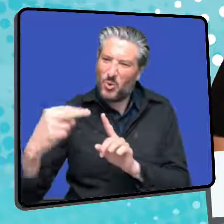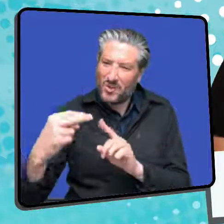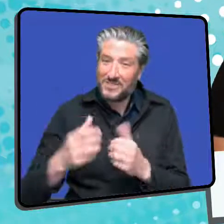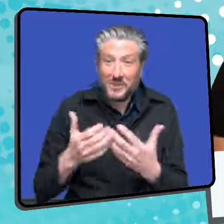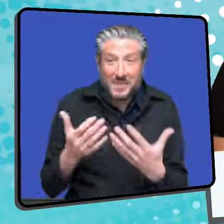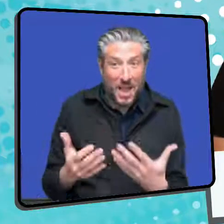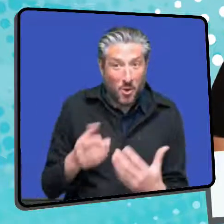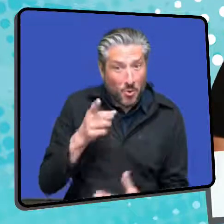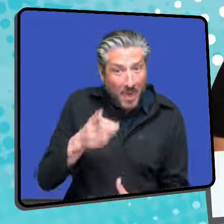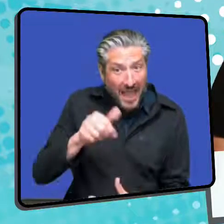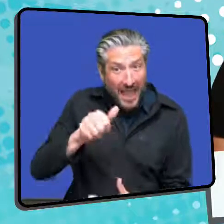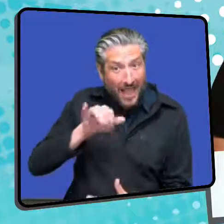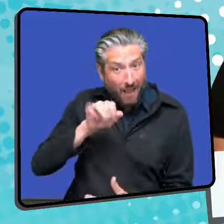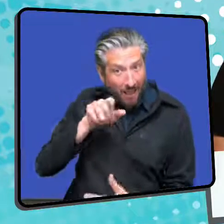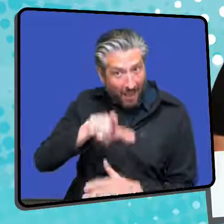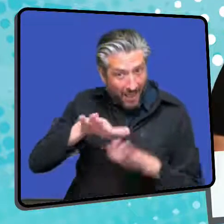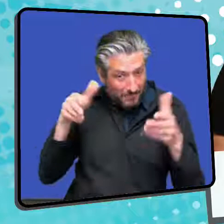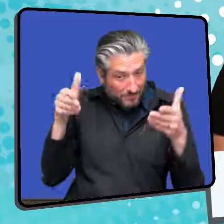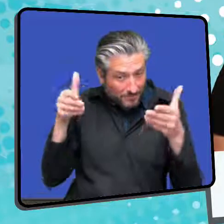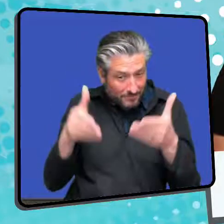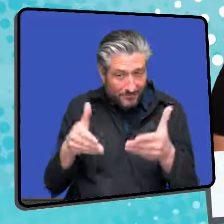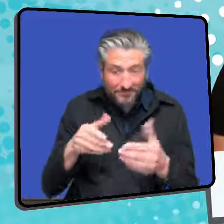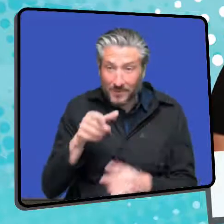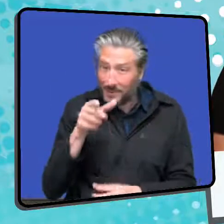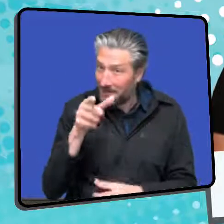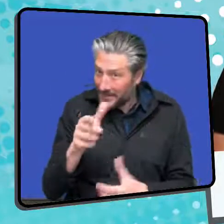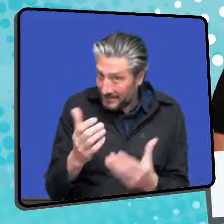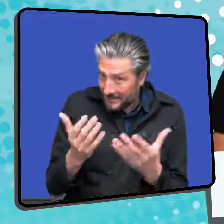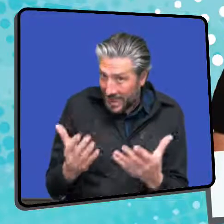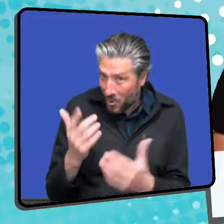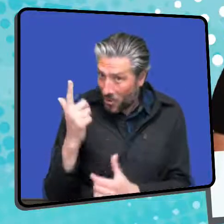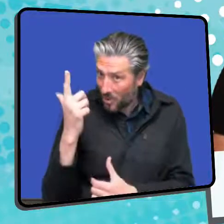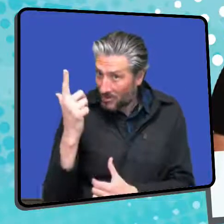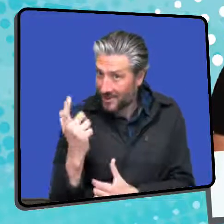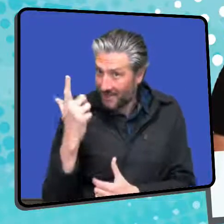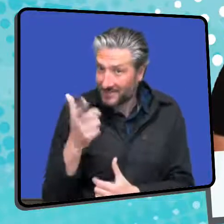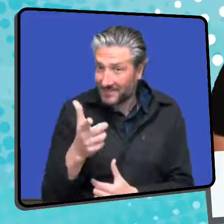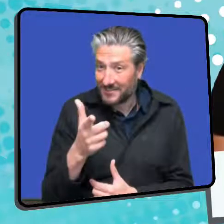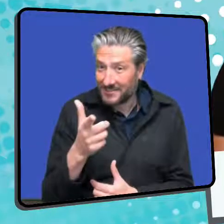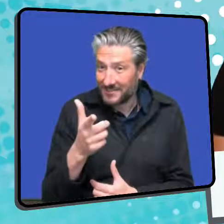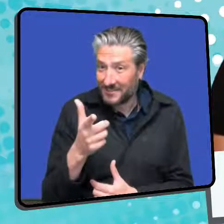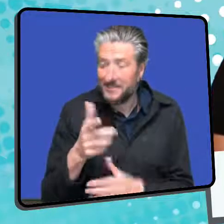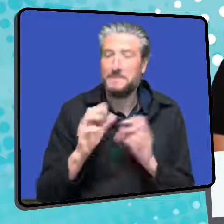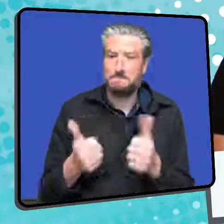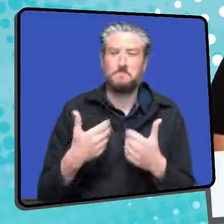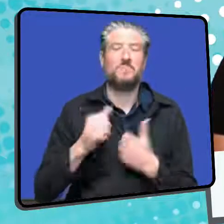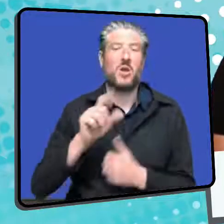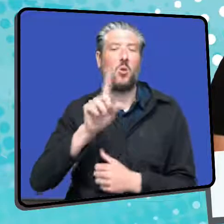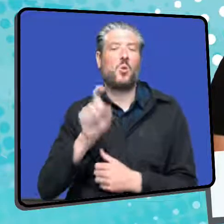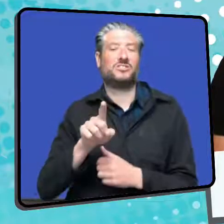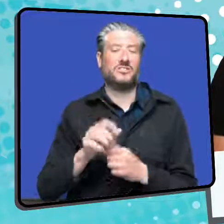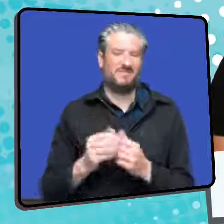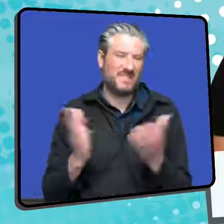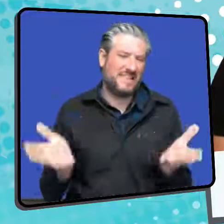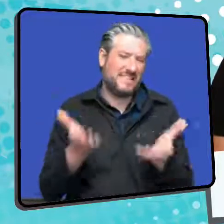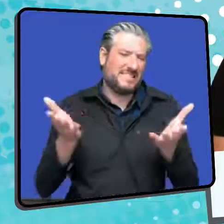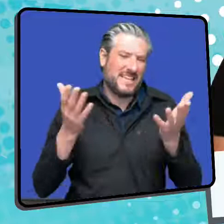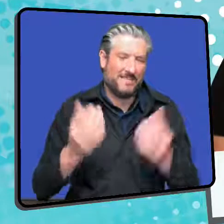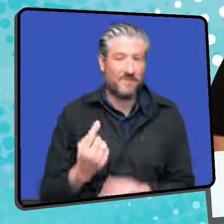you ready? Yeah. Ready to go. Okay, so easy one to start off